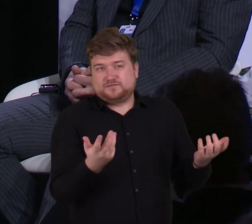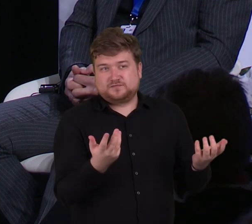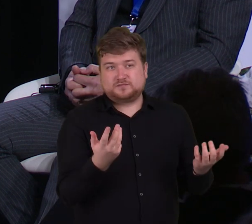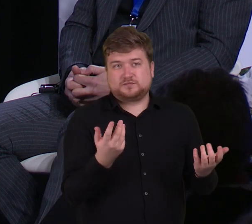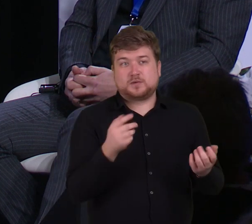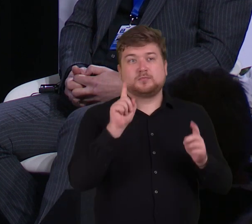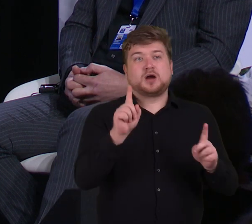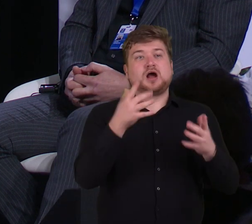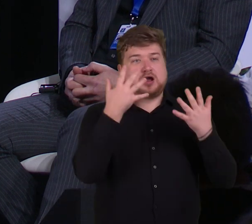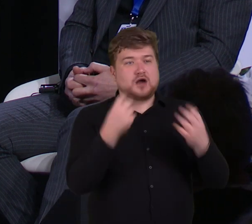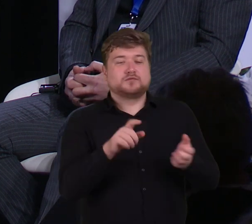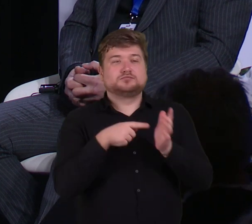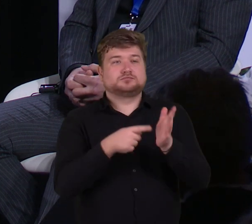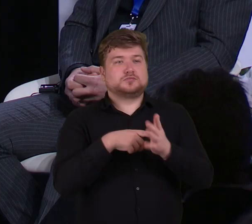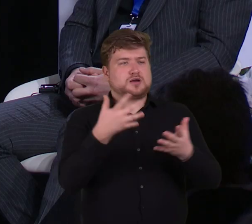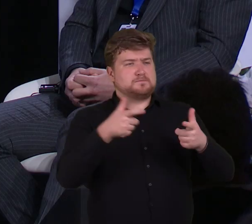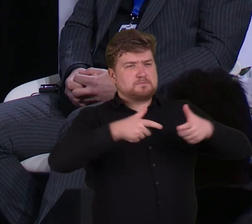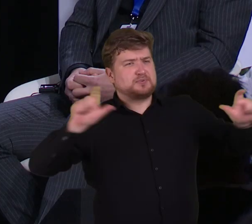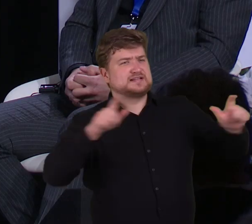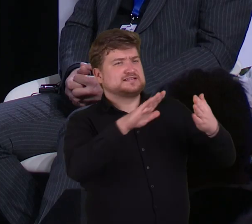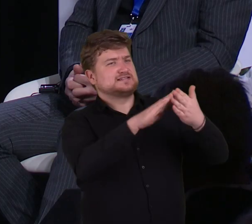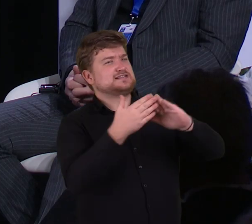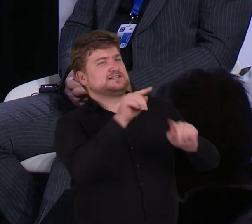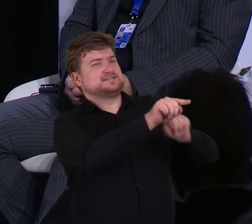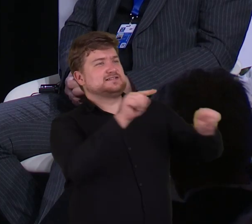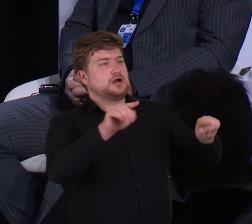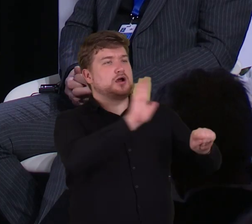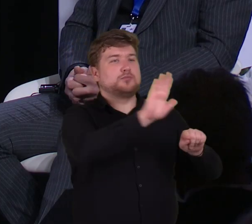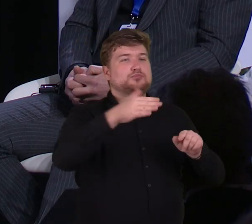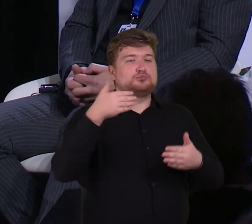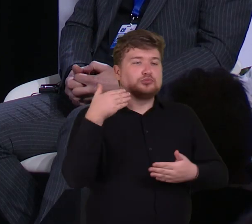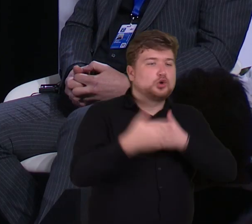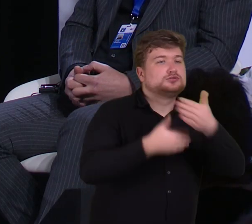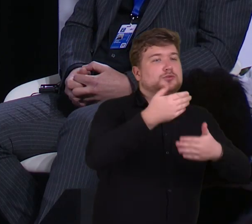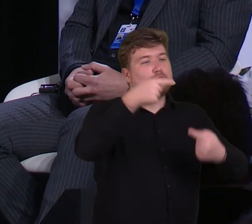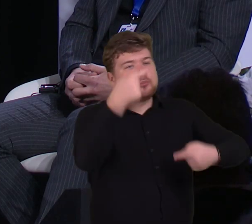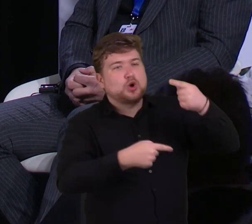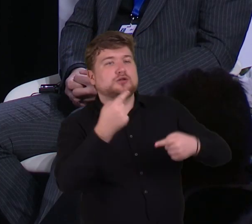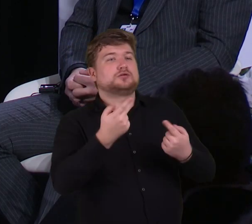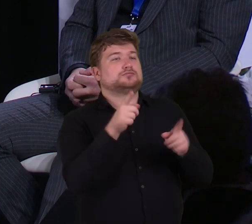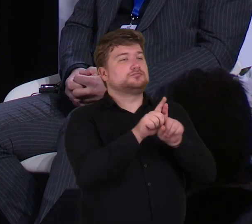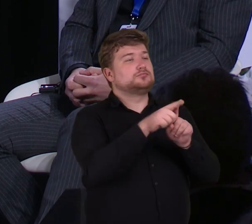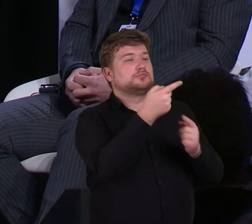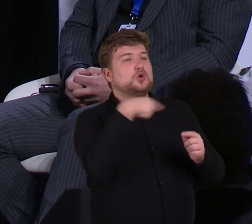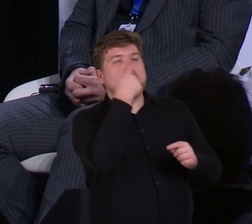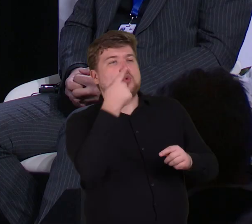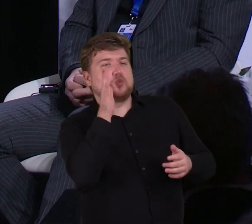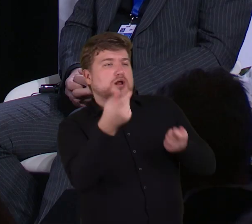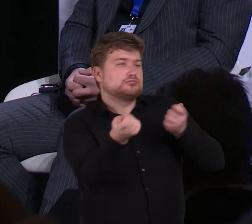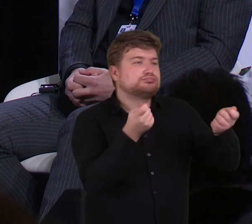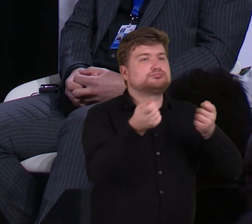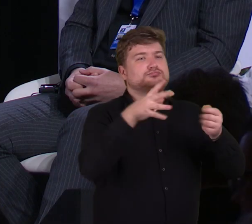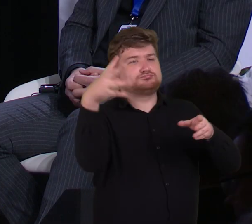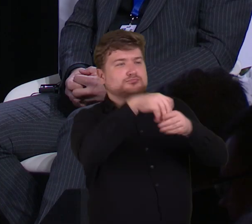have elected officials. They have staff that can organize work. And as this